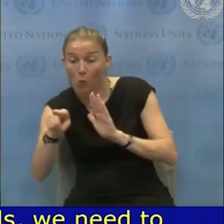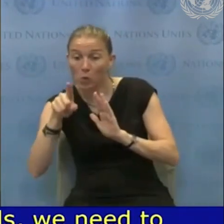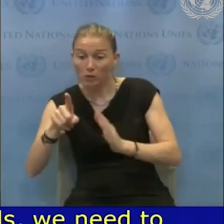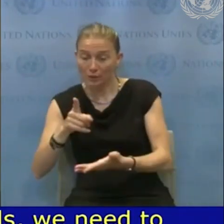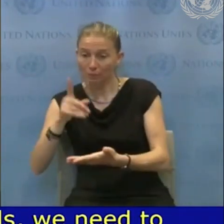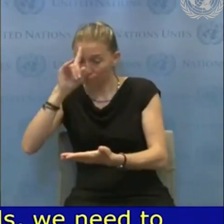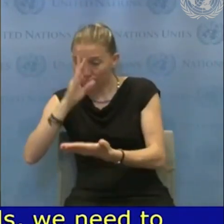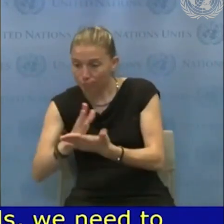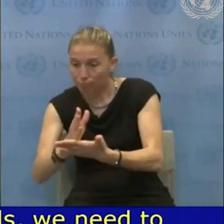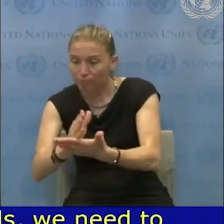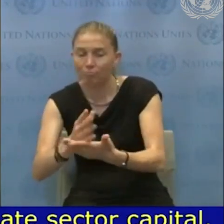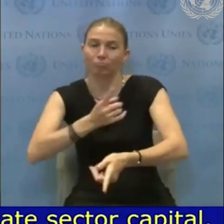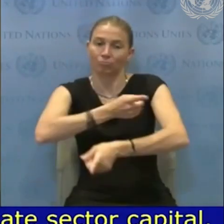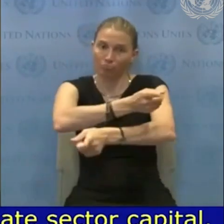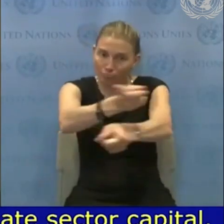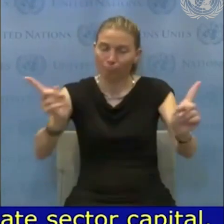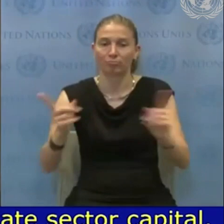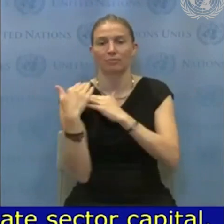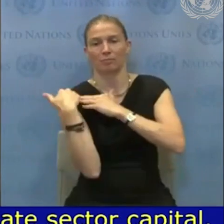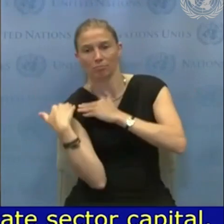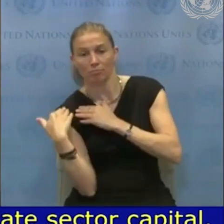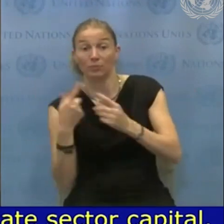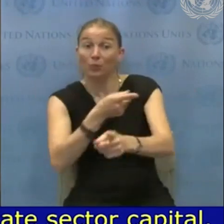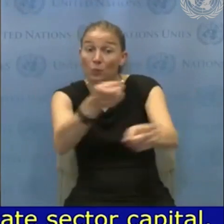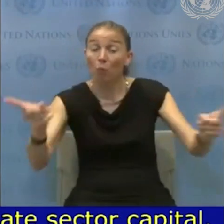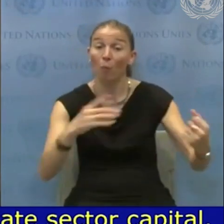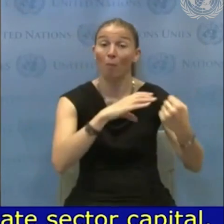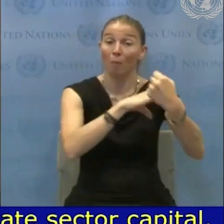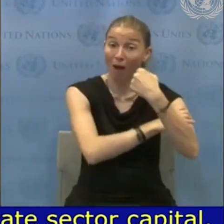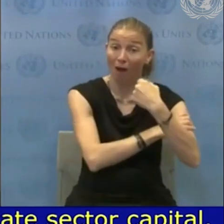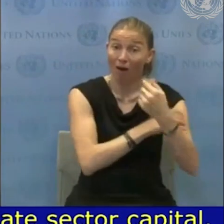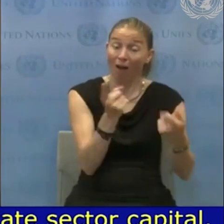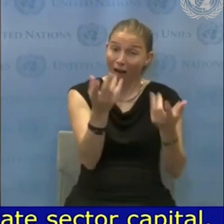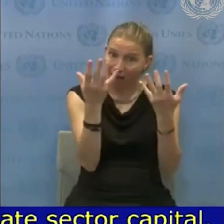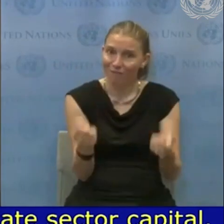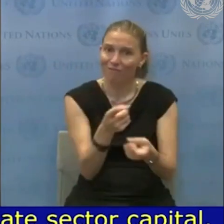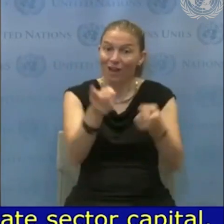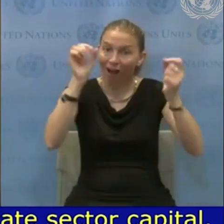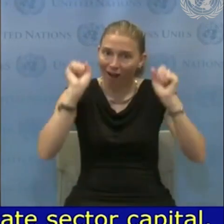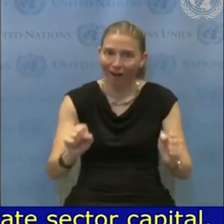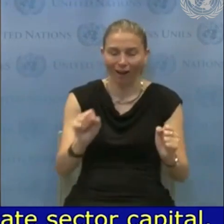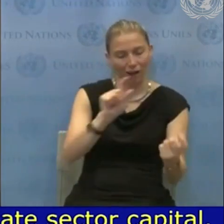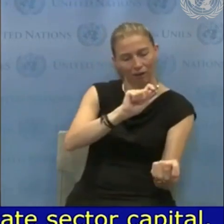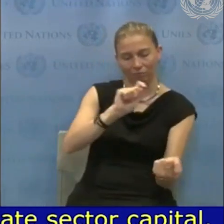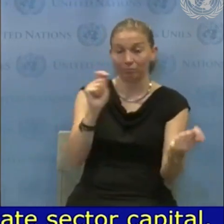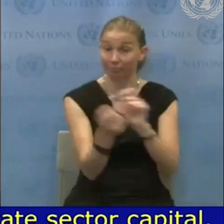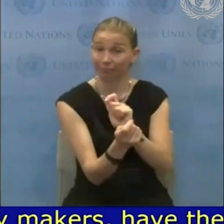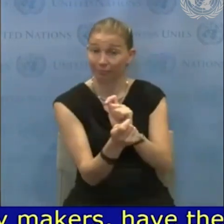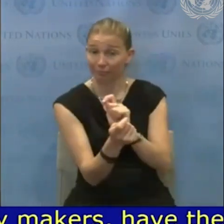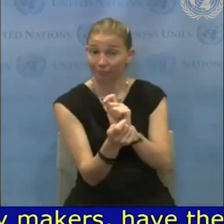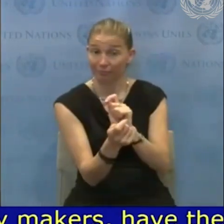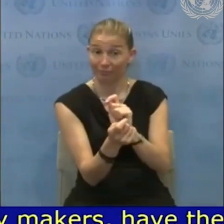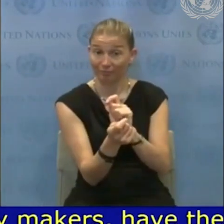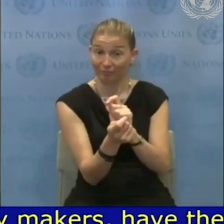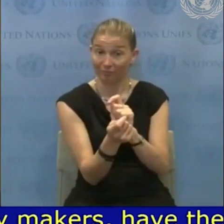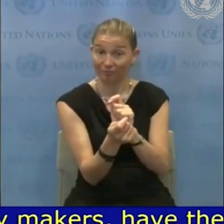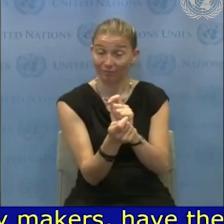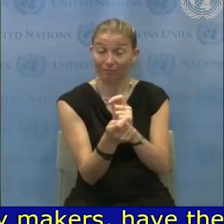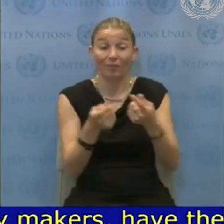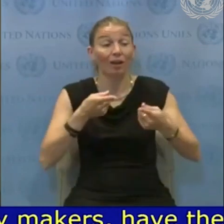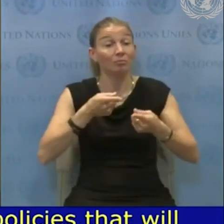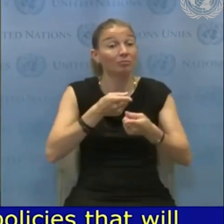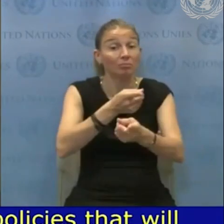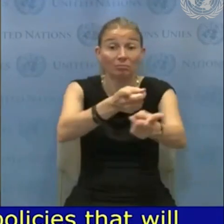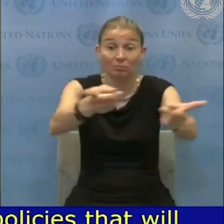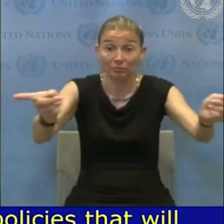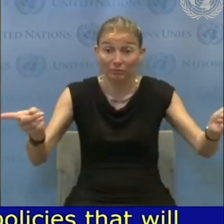will catalyze this kind of impact investing. And all of us as investors, because remember we are all